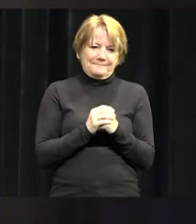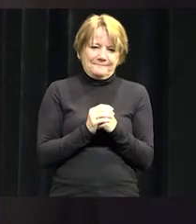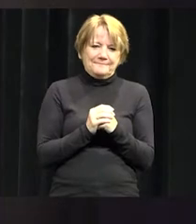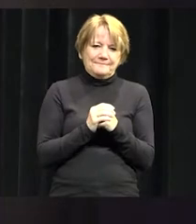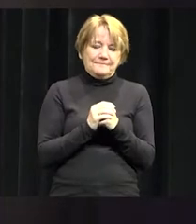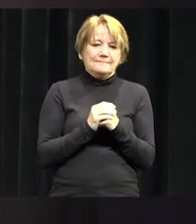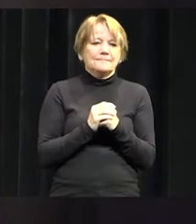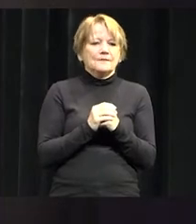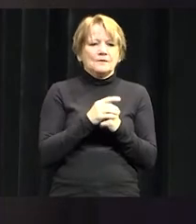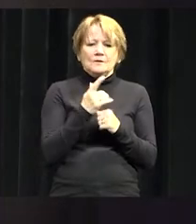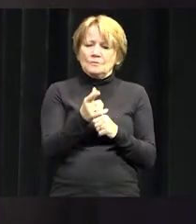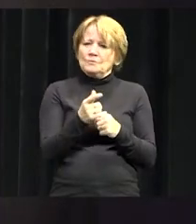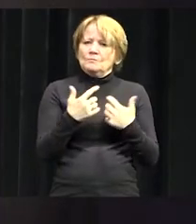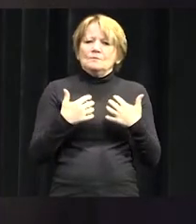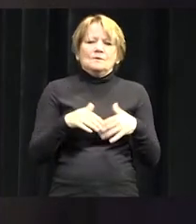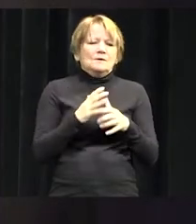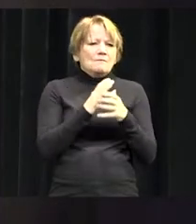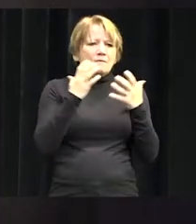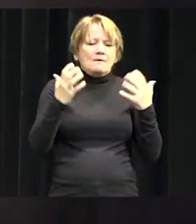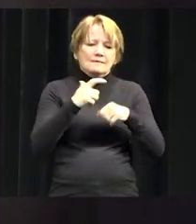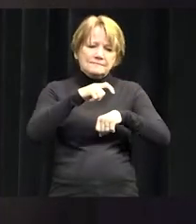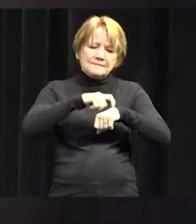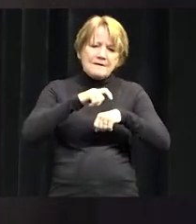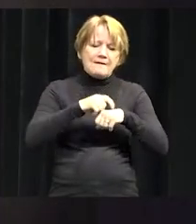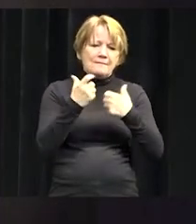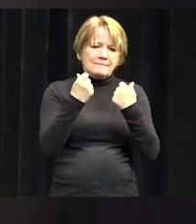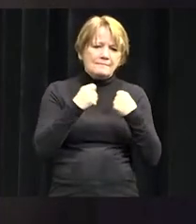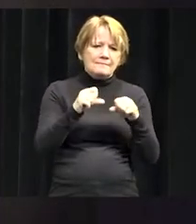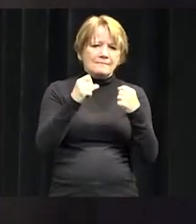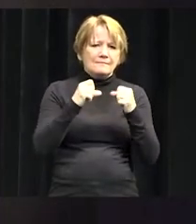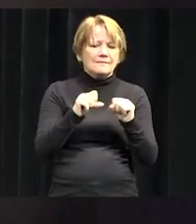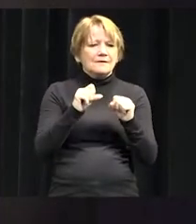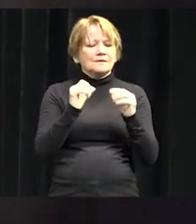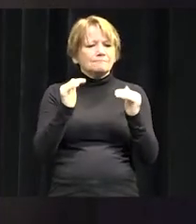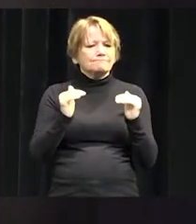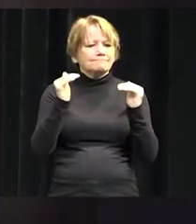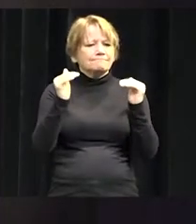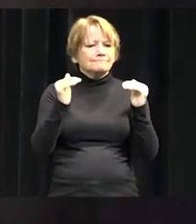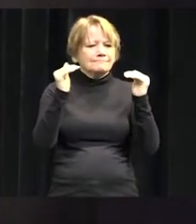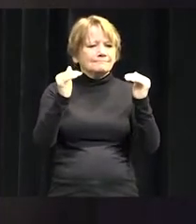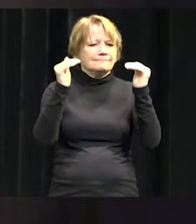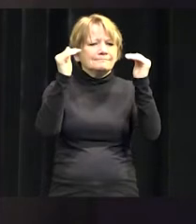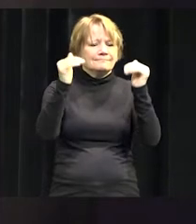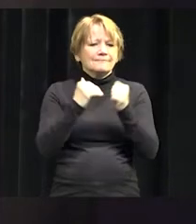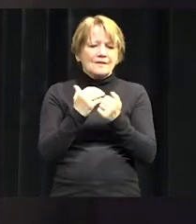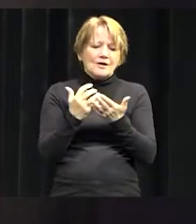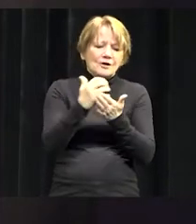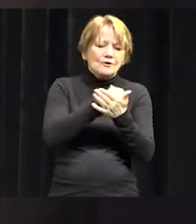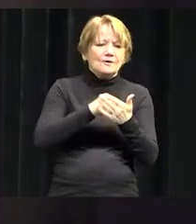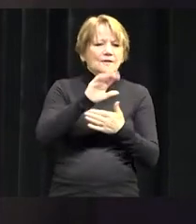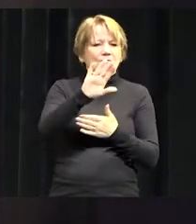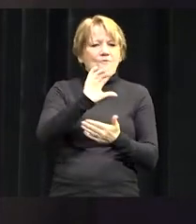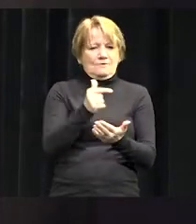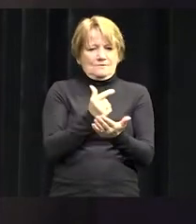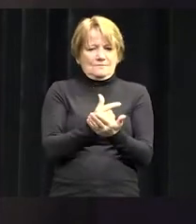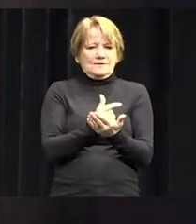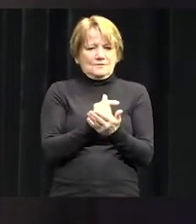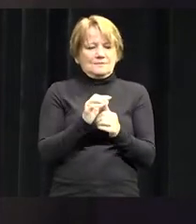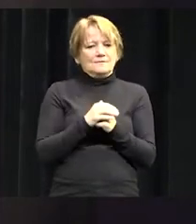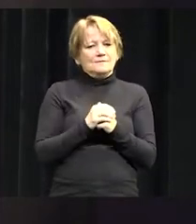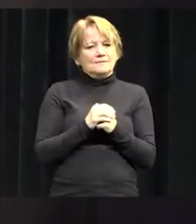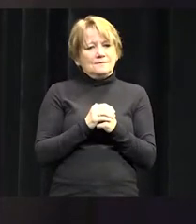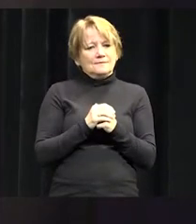look where you are now your patience and your effort are crowned by this wonderful graduation